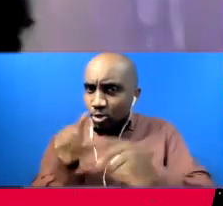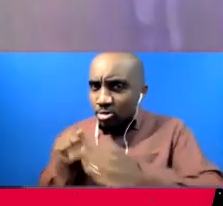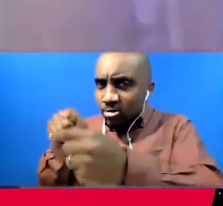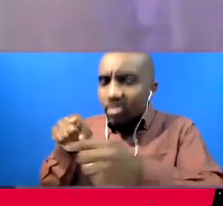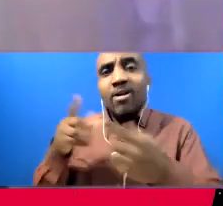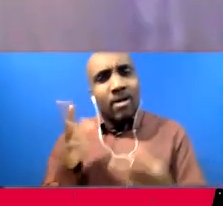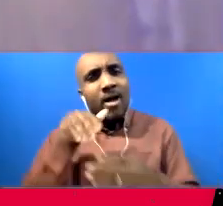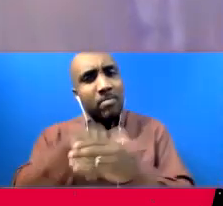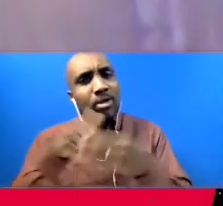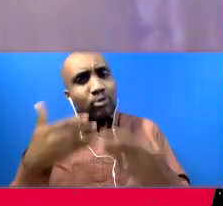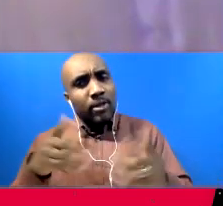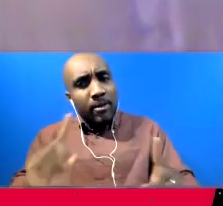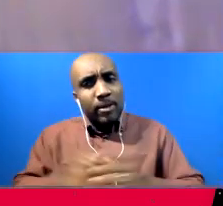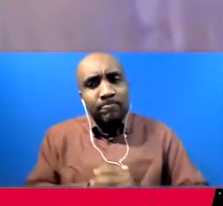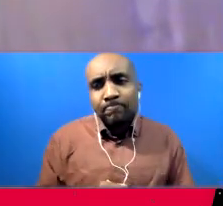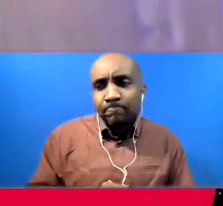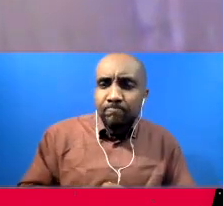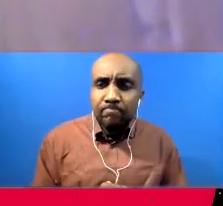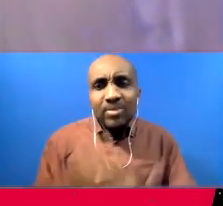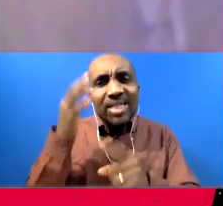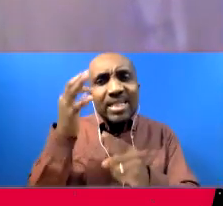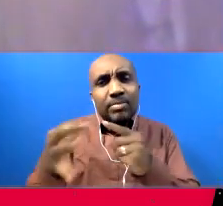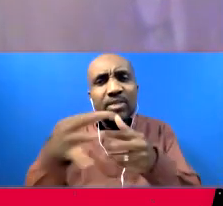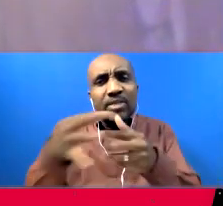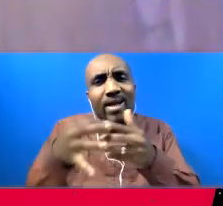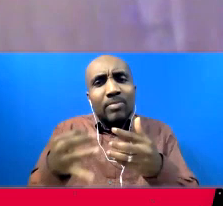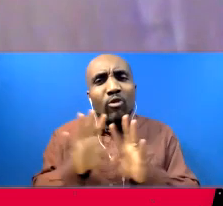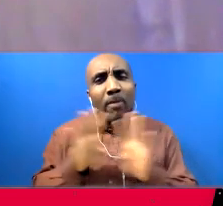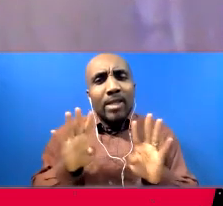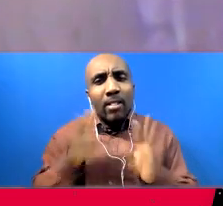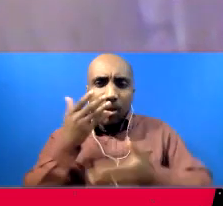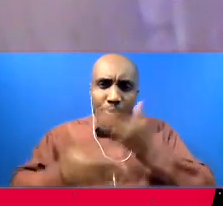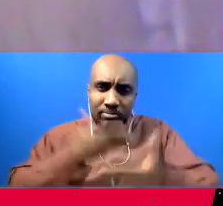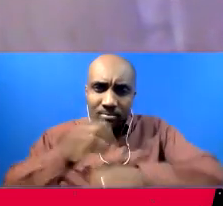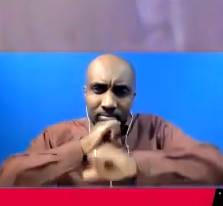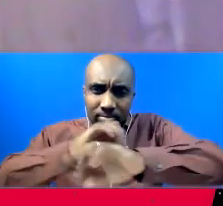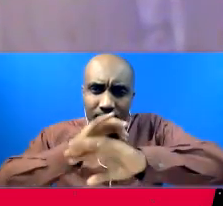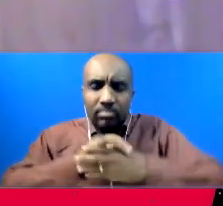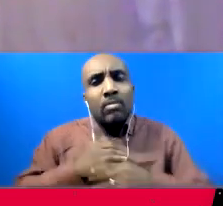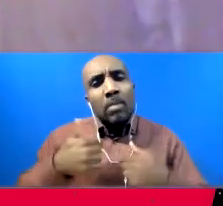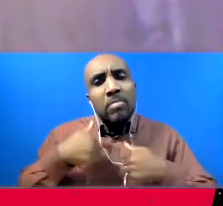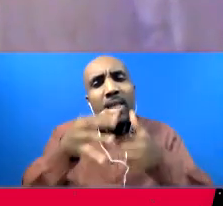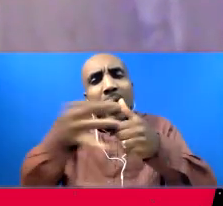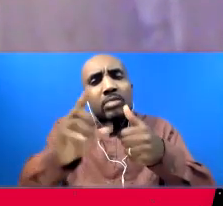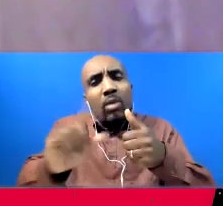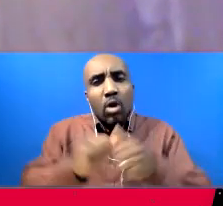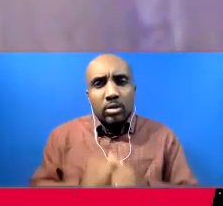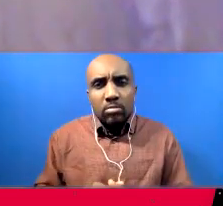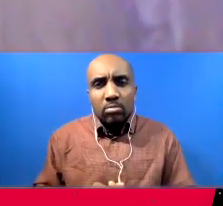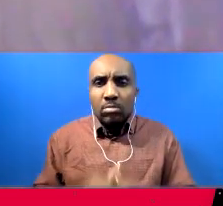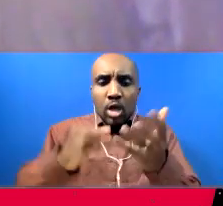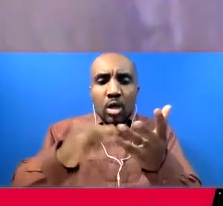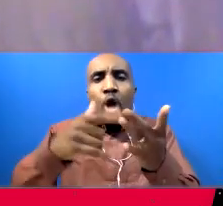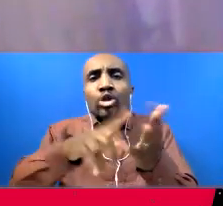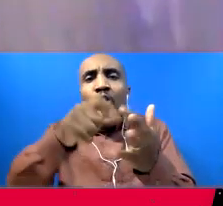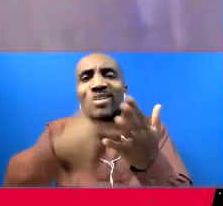So I'm joining you here today to kind of like highlight a particular aspect of today's panel. And for me, that aspect is solidarity among